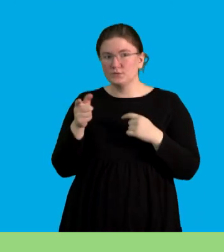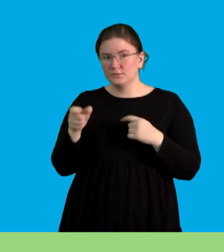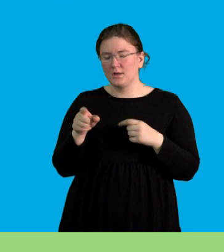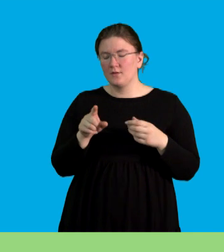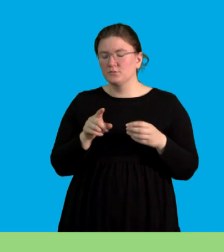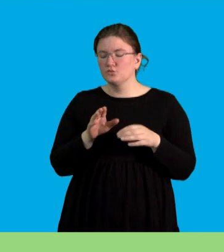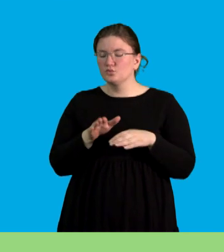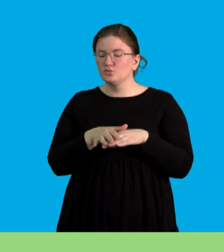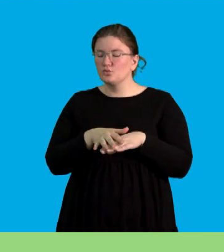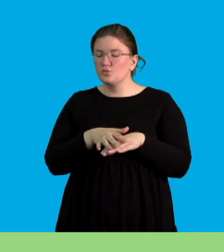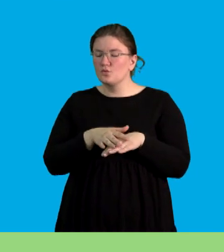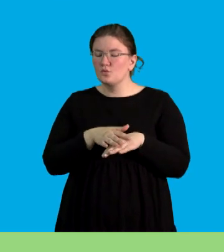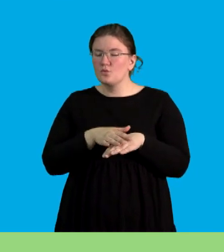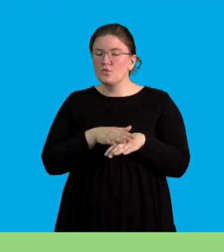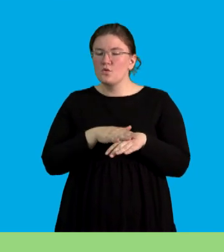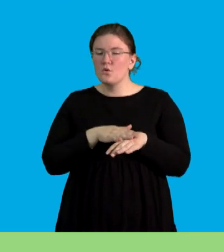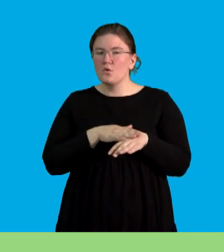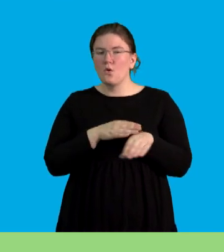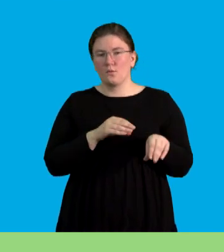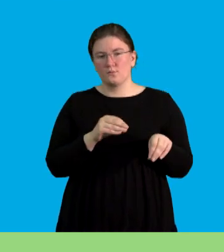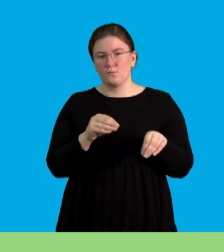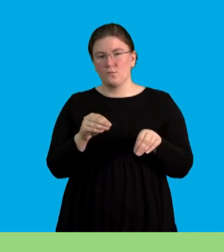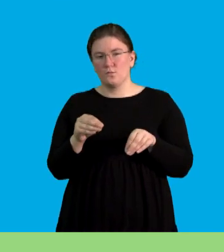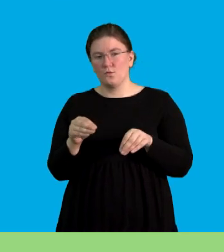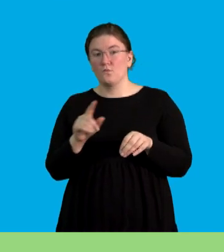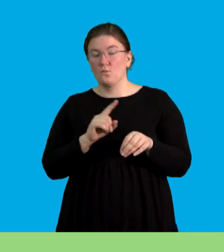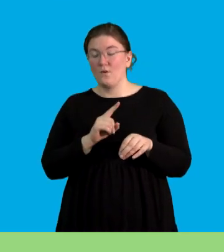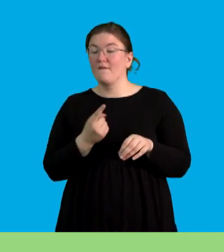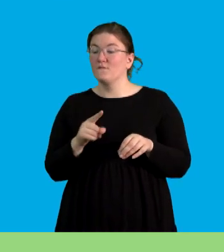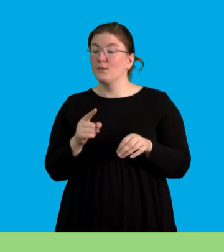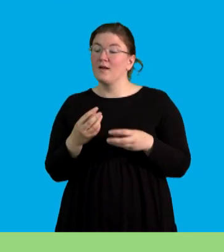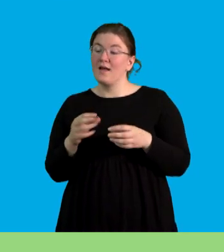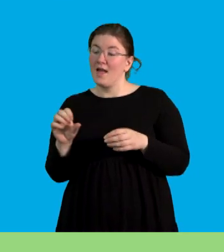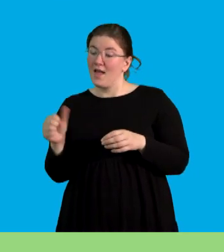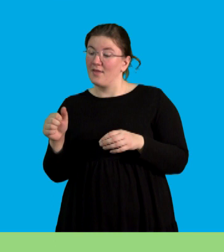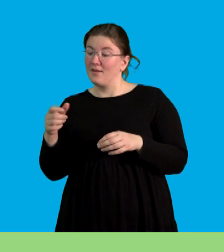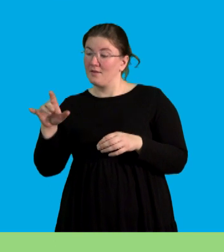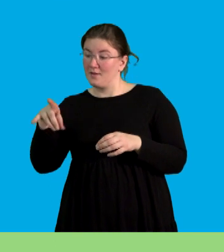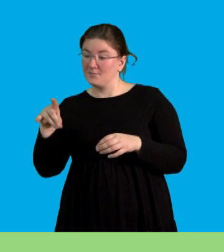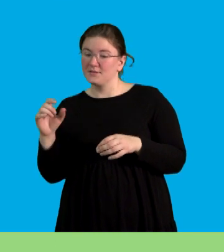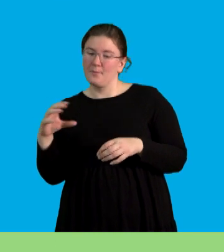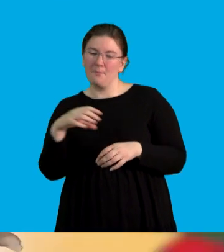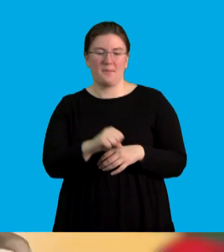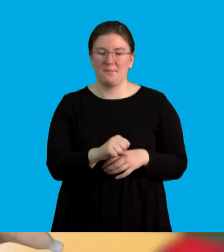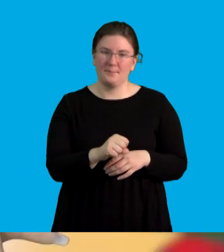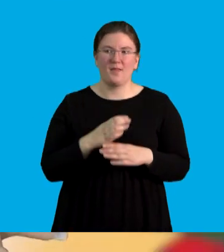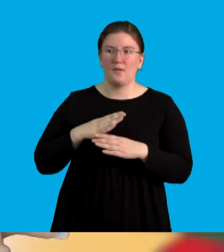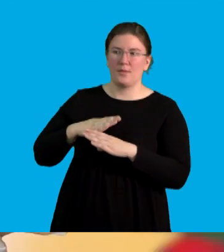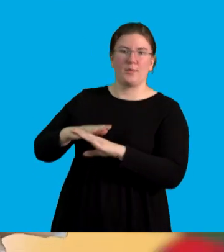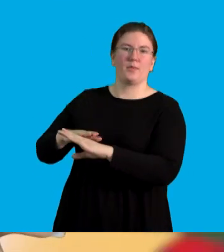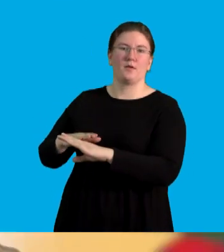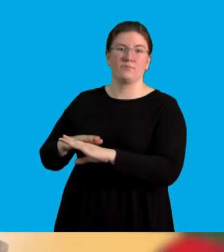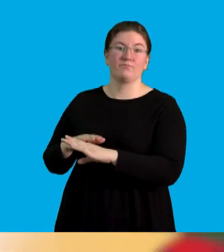also moves very slowly, not to attract predators. So predators could also